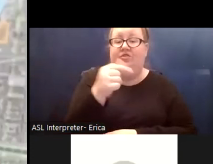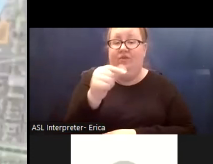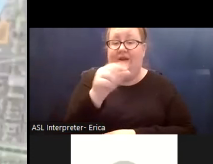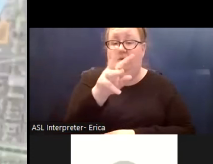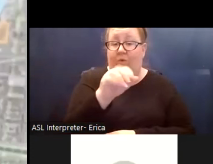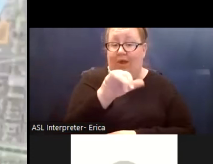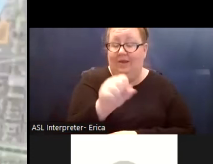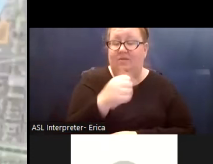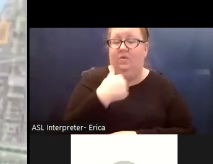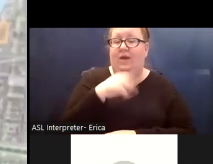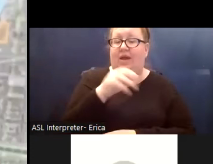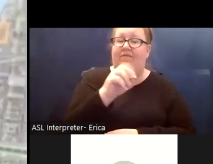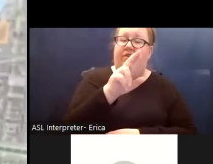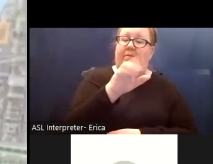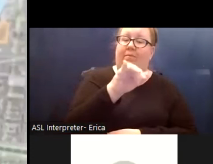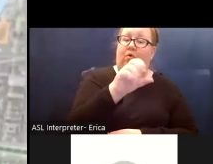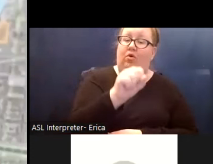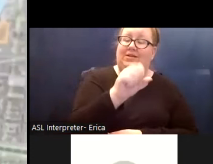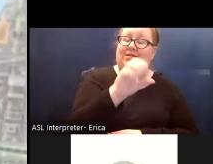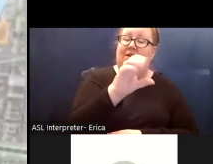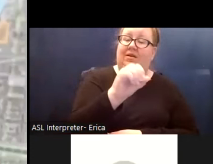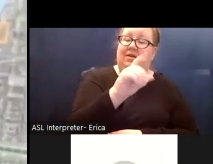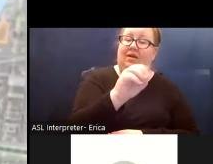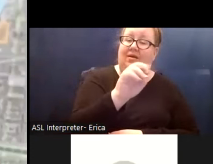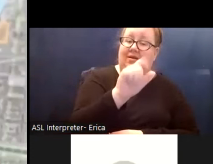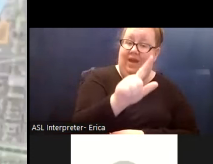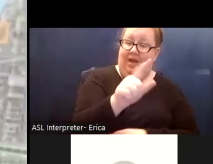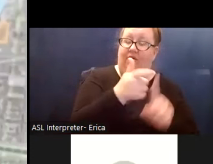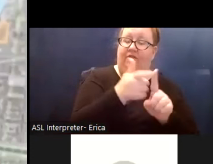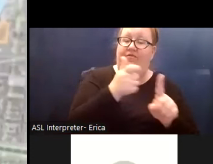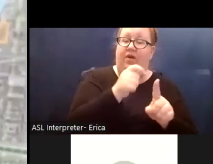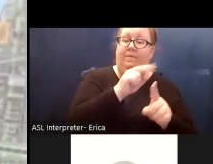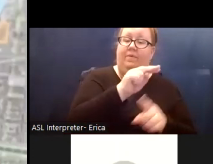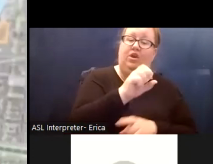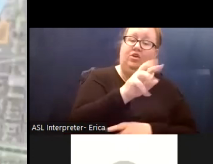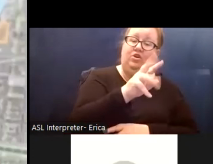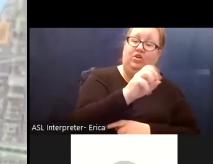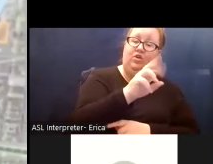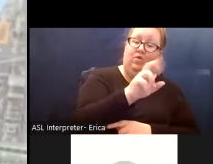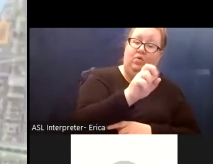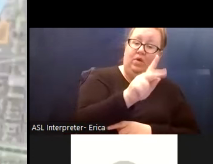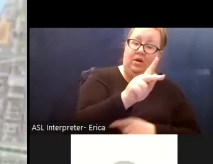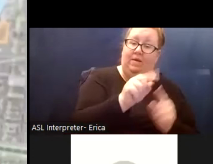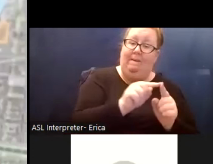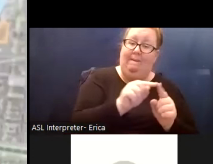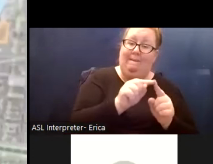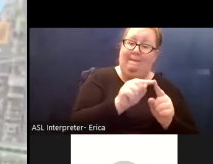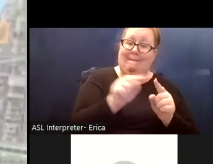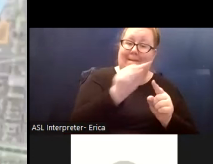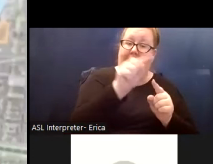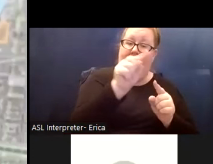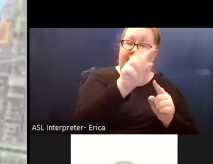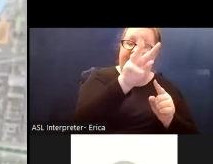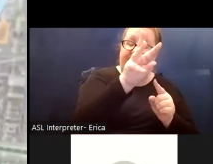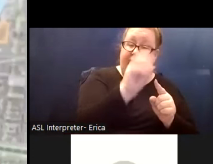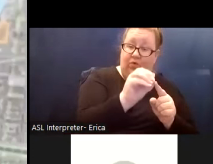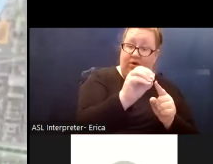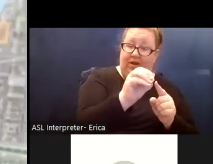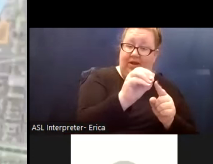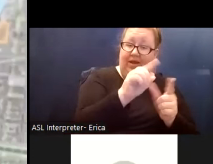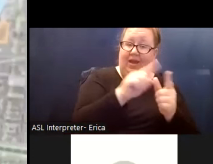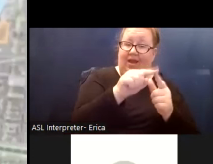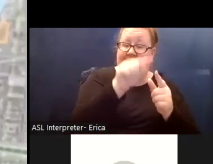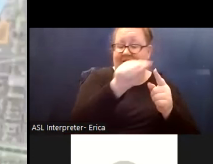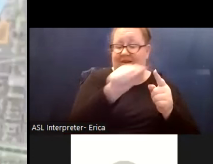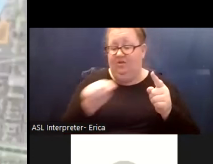have the Morris Canal Greenway, which comes over from Newark, runs up 440 and then down